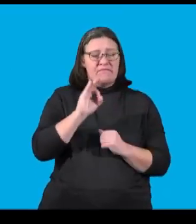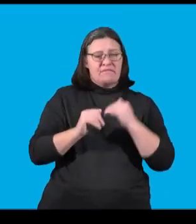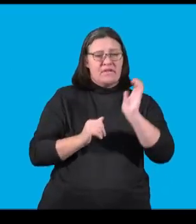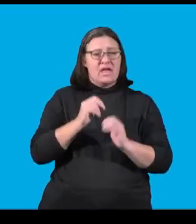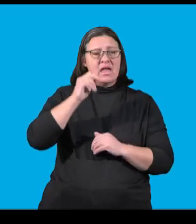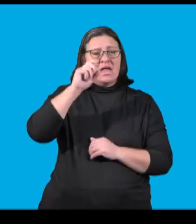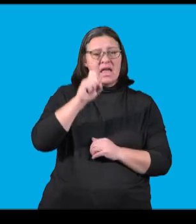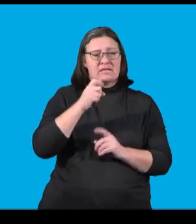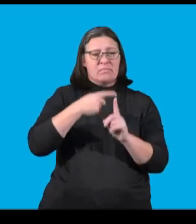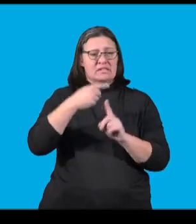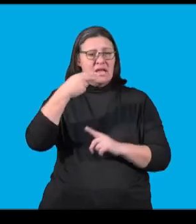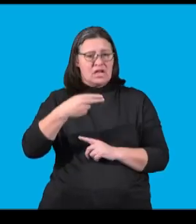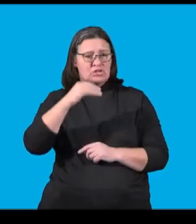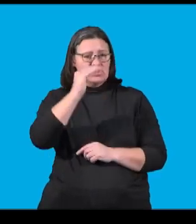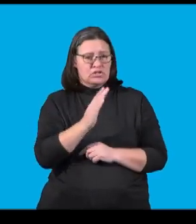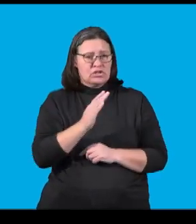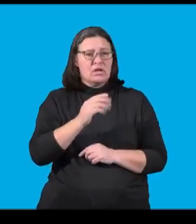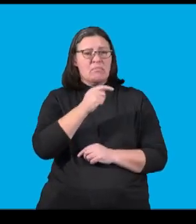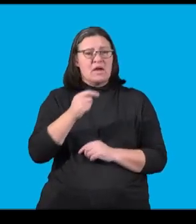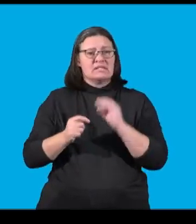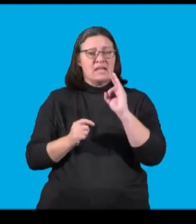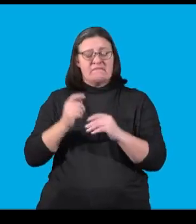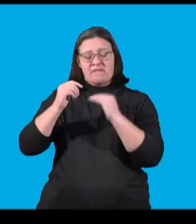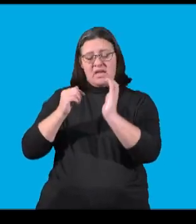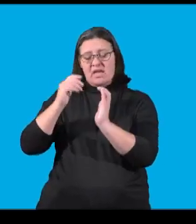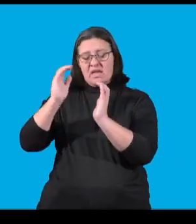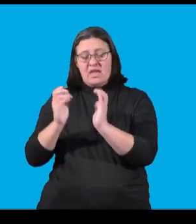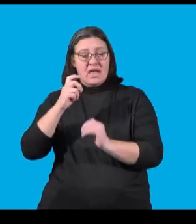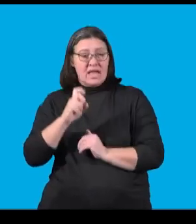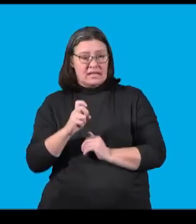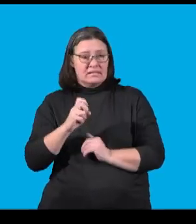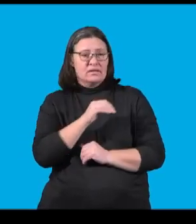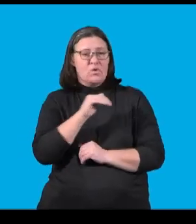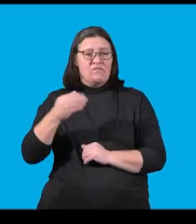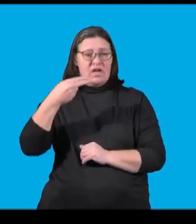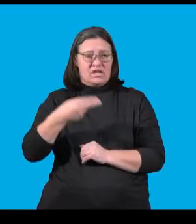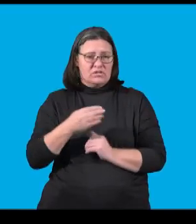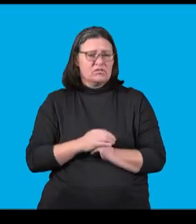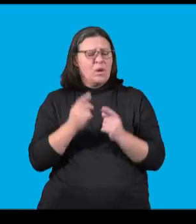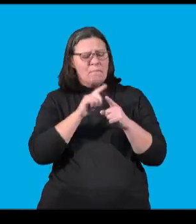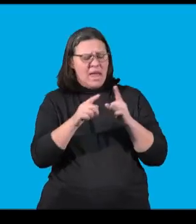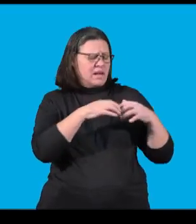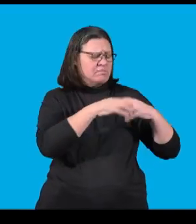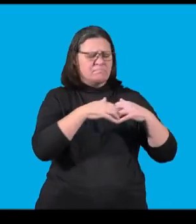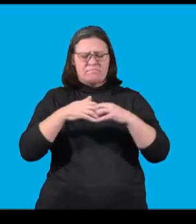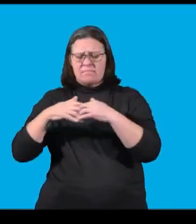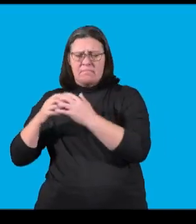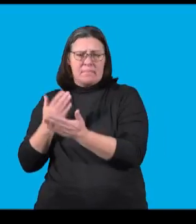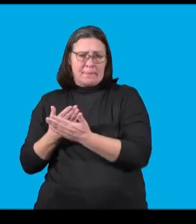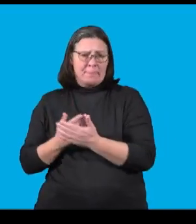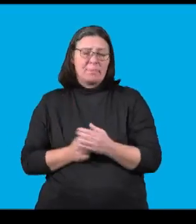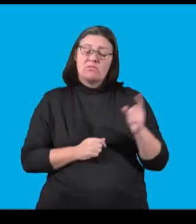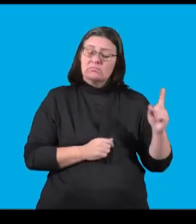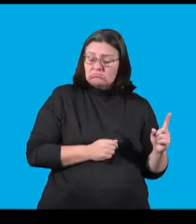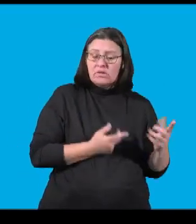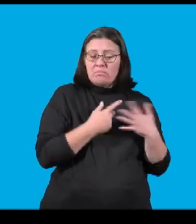minus f of x all over h. Now, what you can do, there's different ways you can set this up. The one way you can set this question up